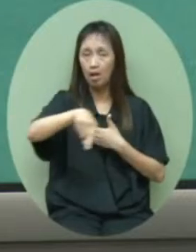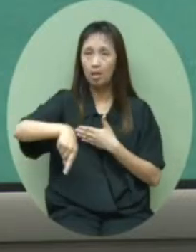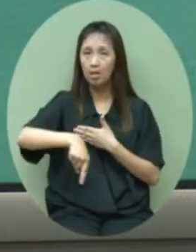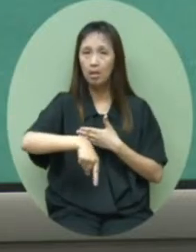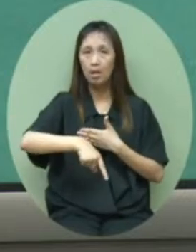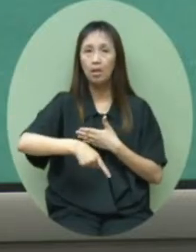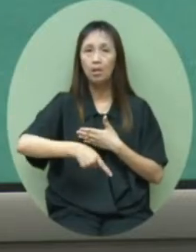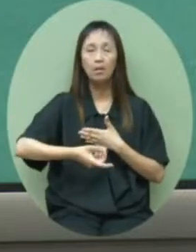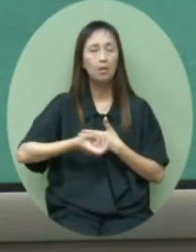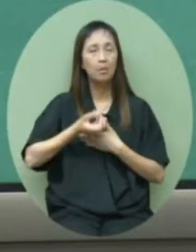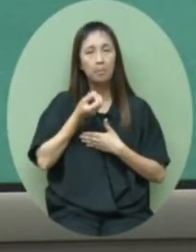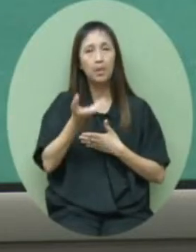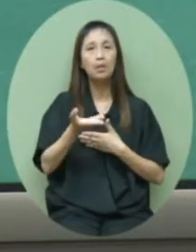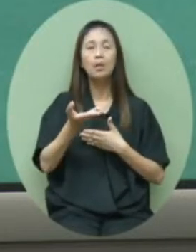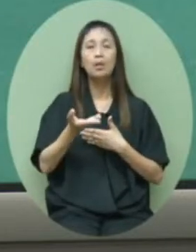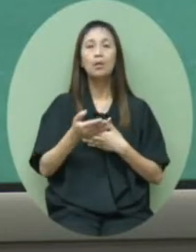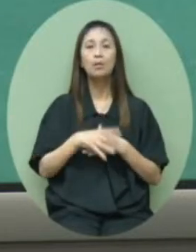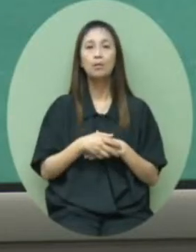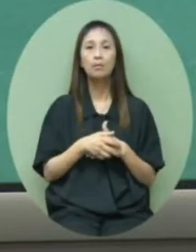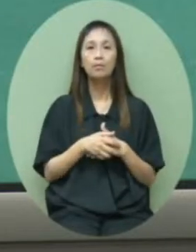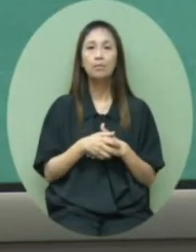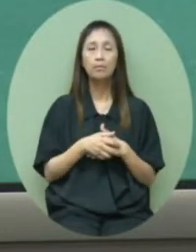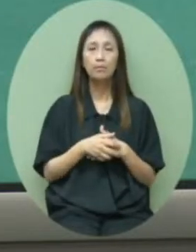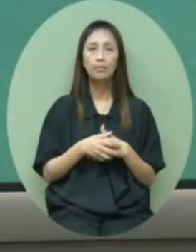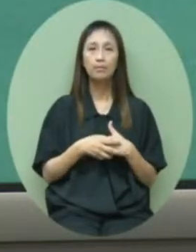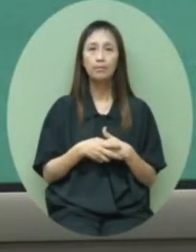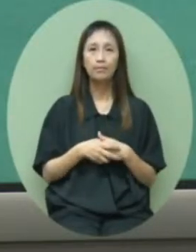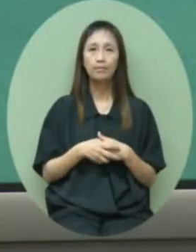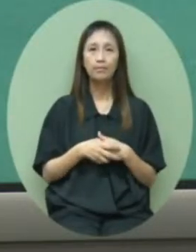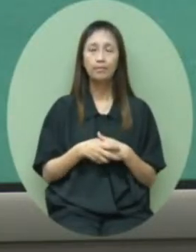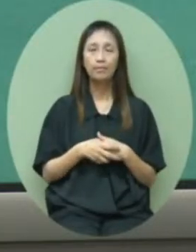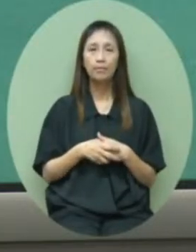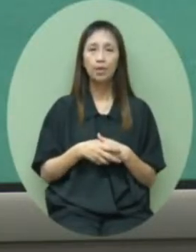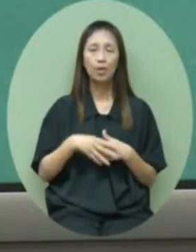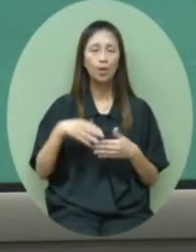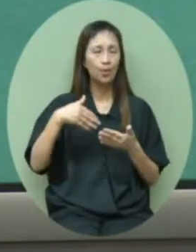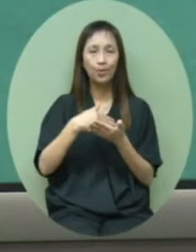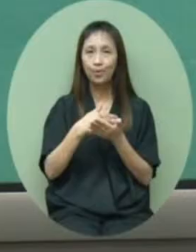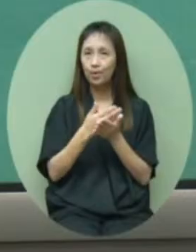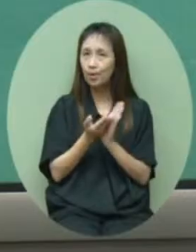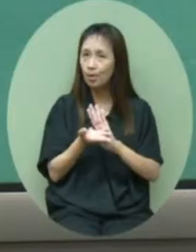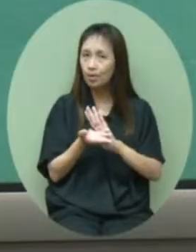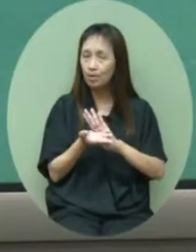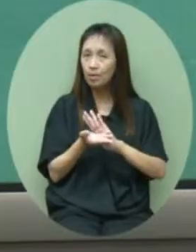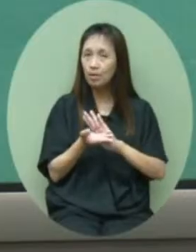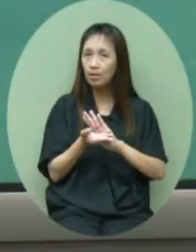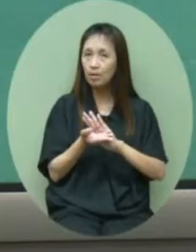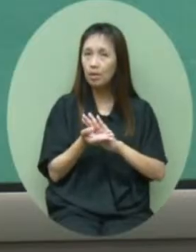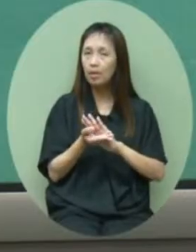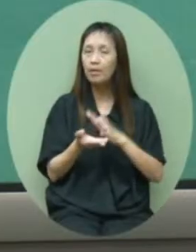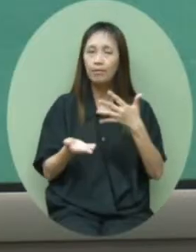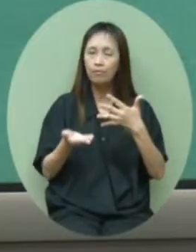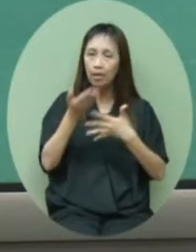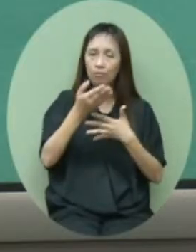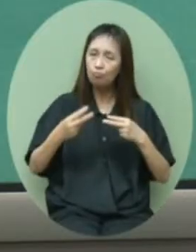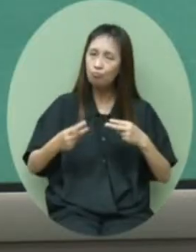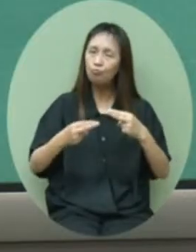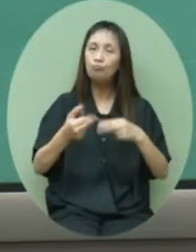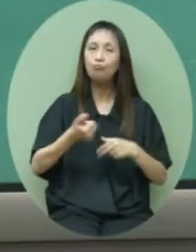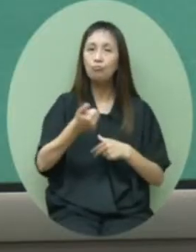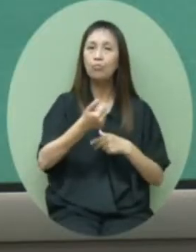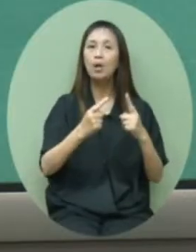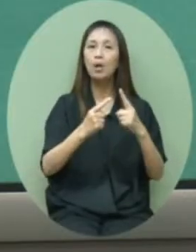have received positive feedback from residents. For example,